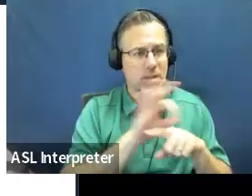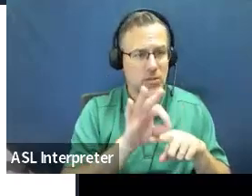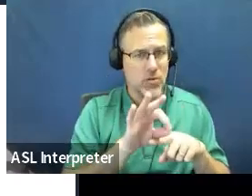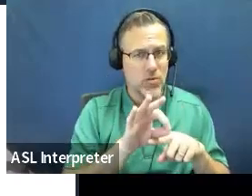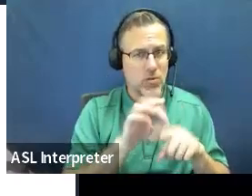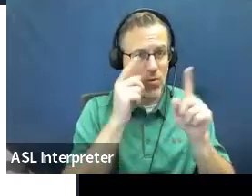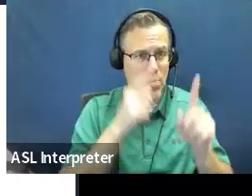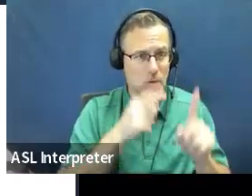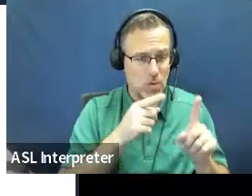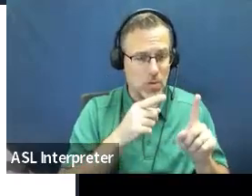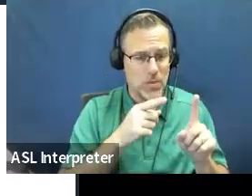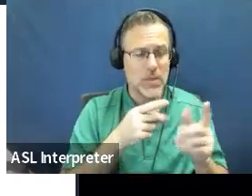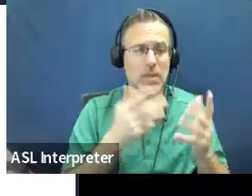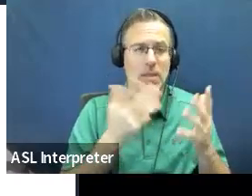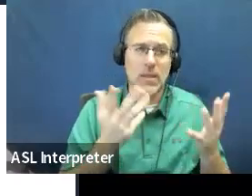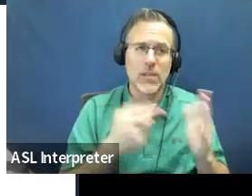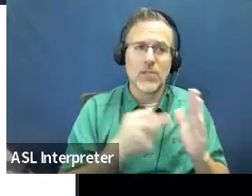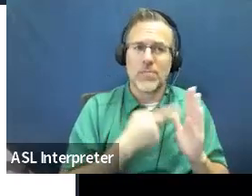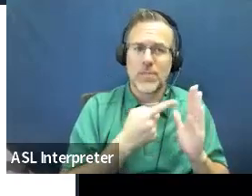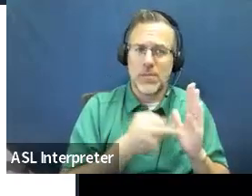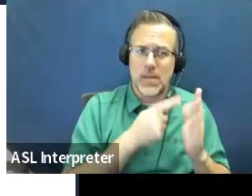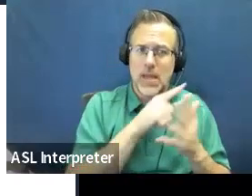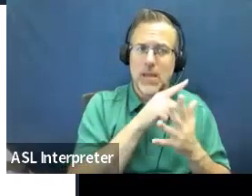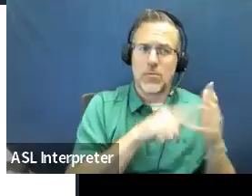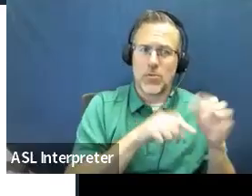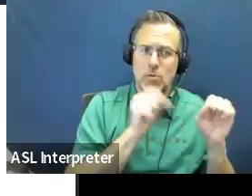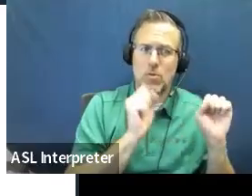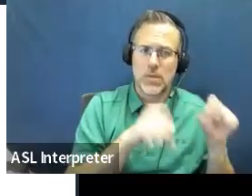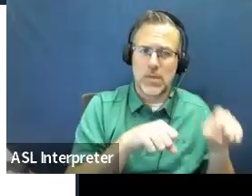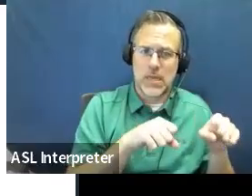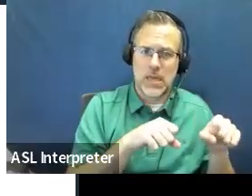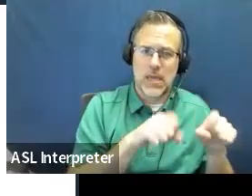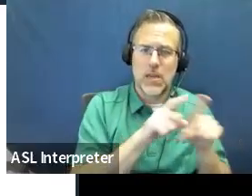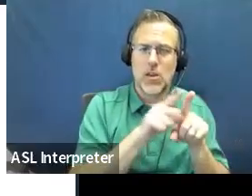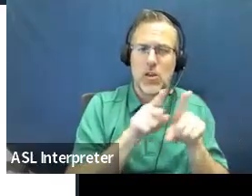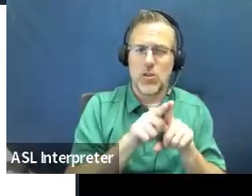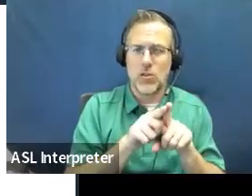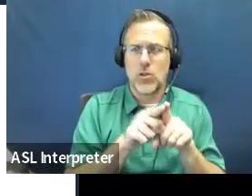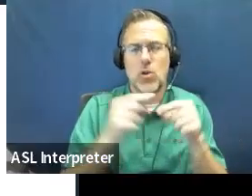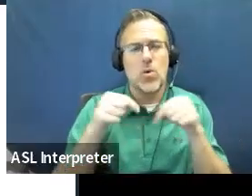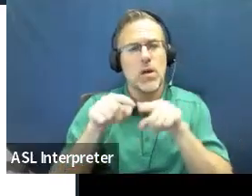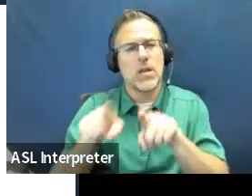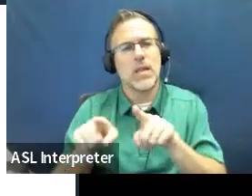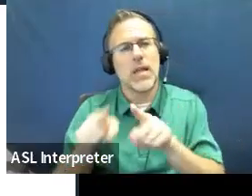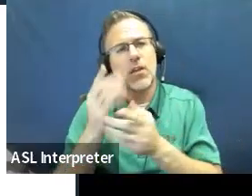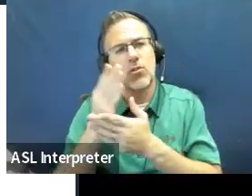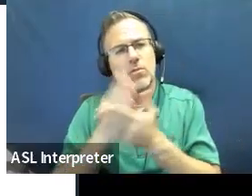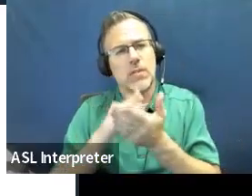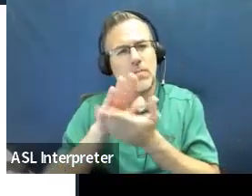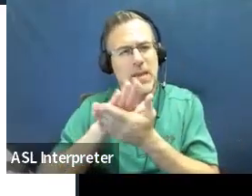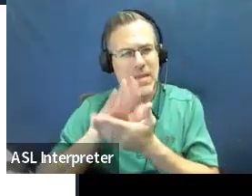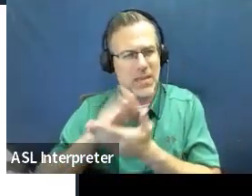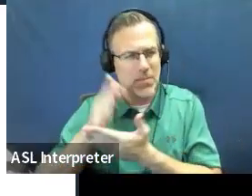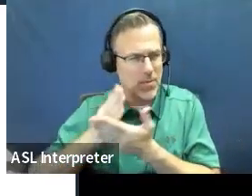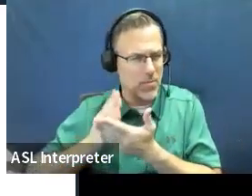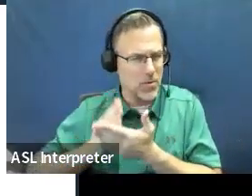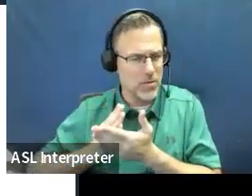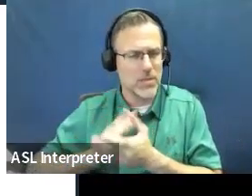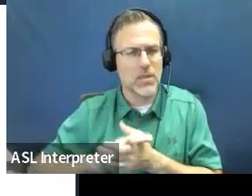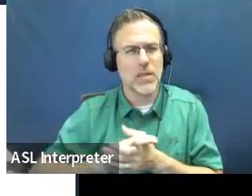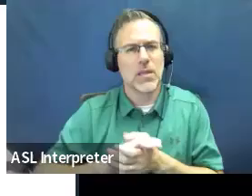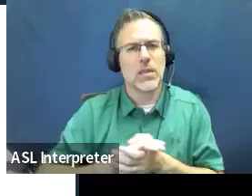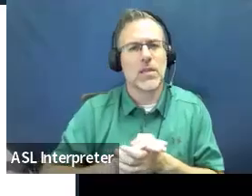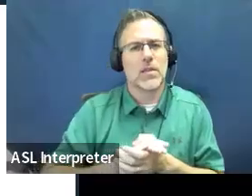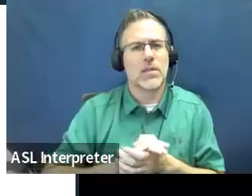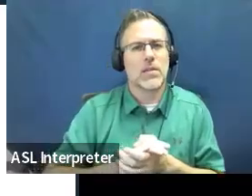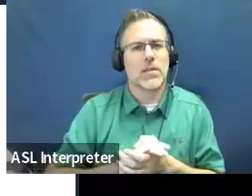goals, sometimes those can also align to some academic pieces. Okay. I'm going to use